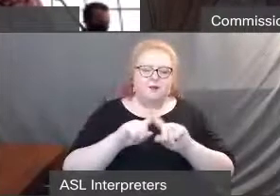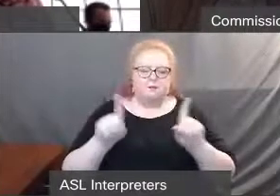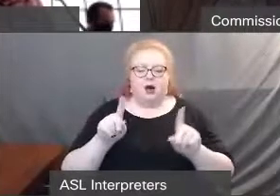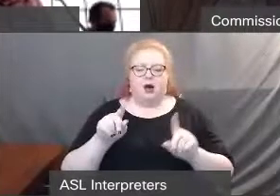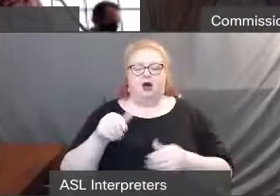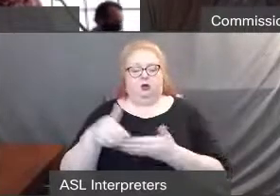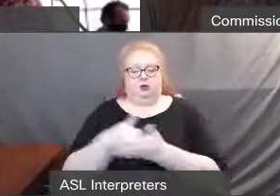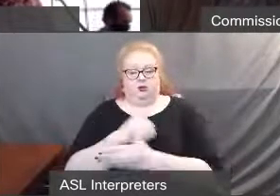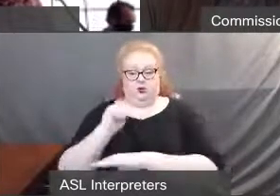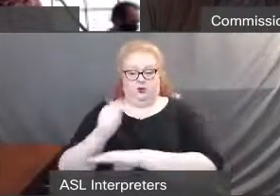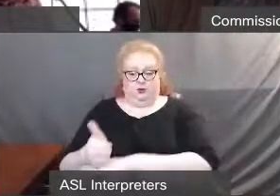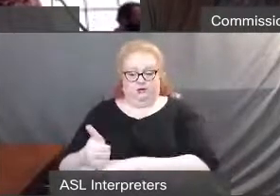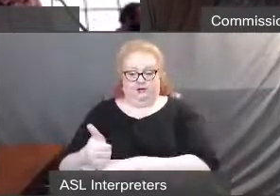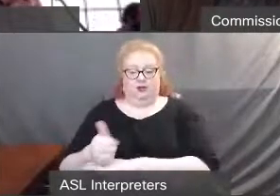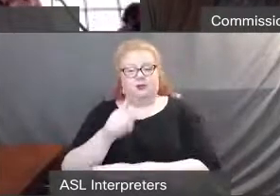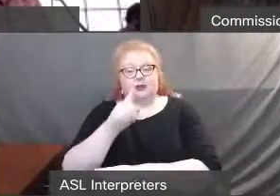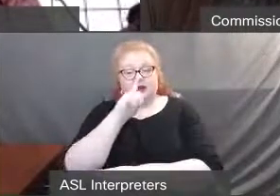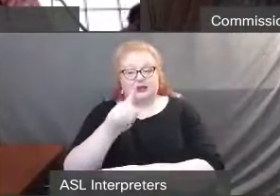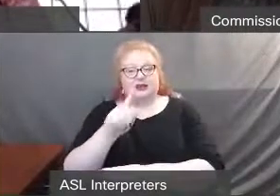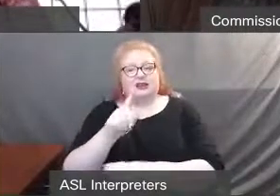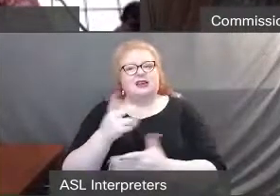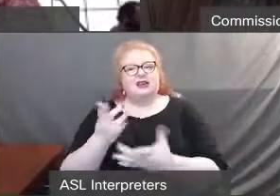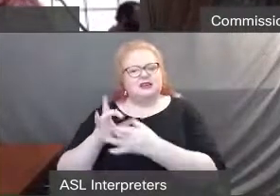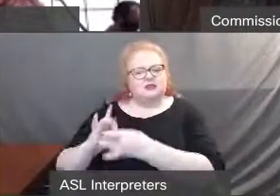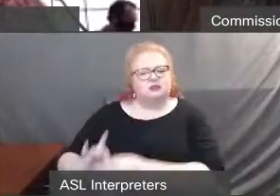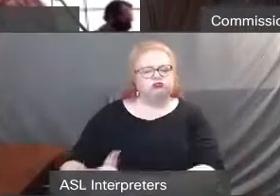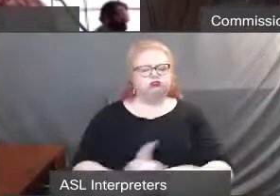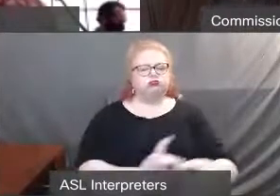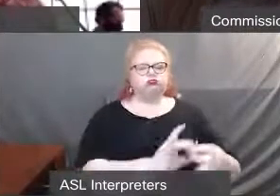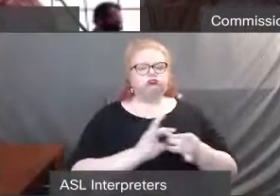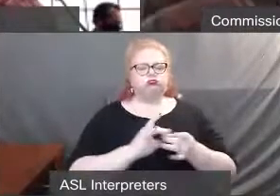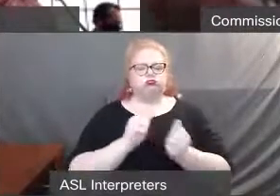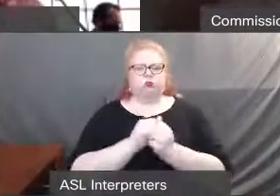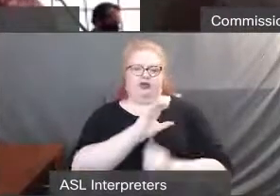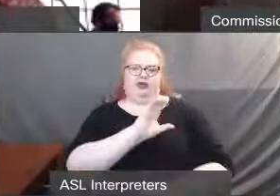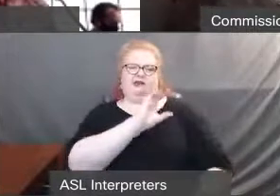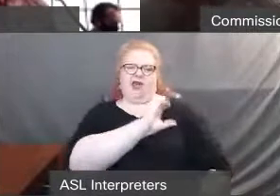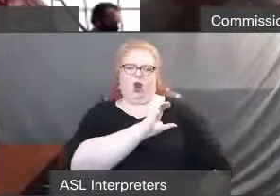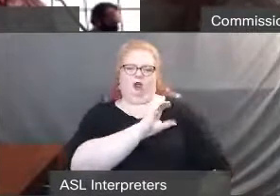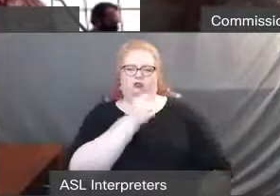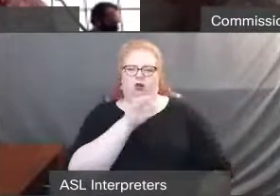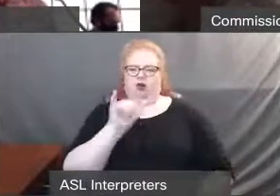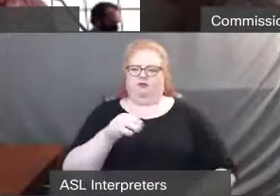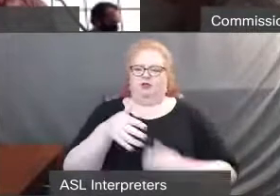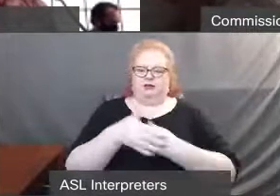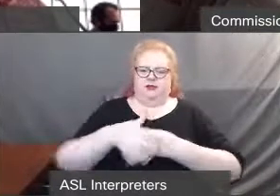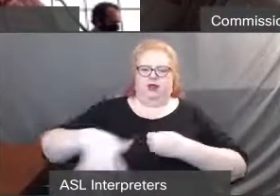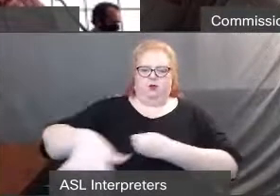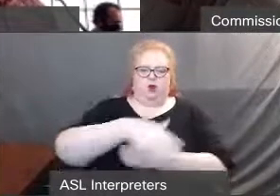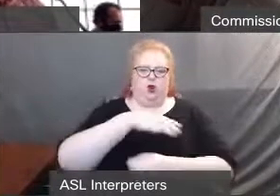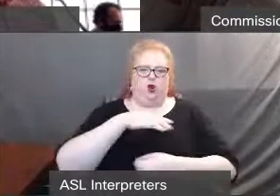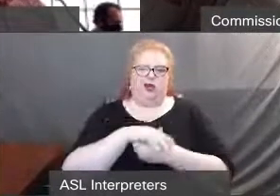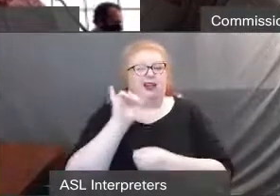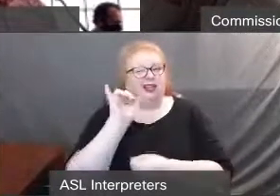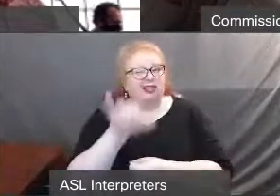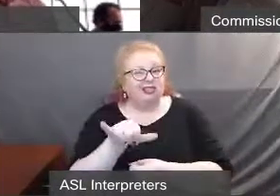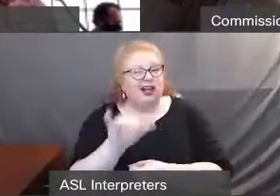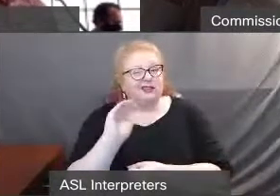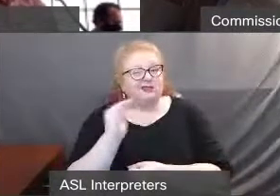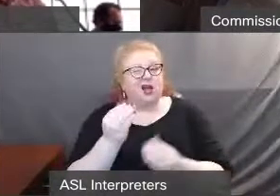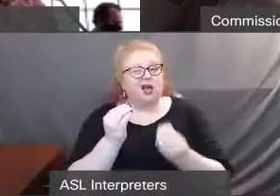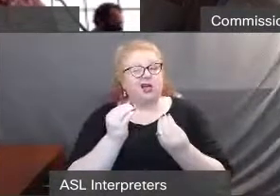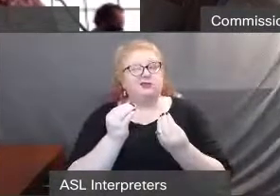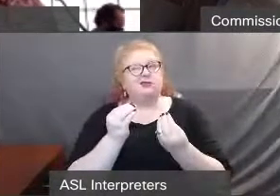development, is it harmonious with the character of the neighborhood? That's probably the most sticking point